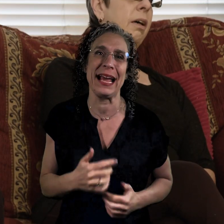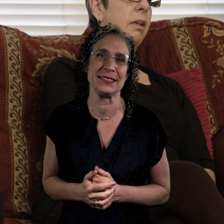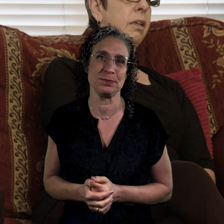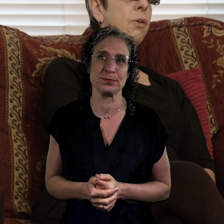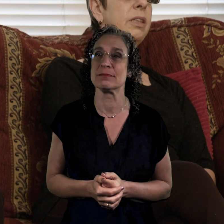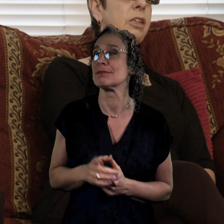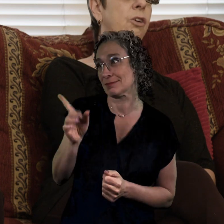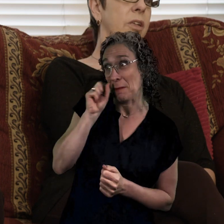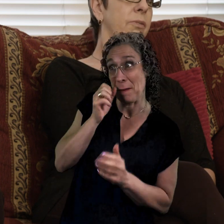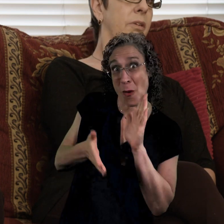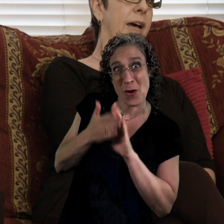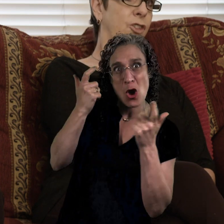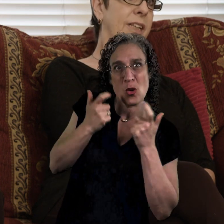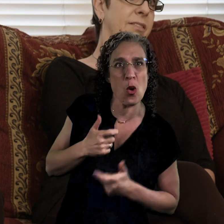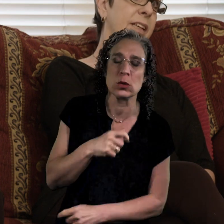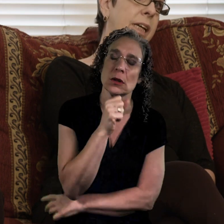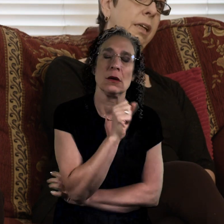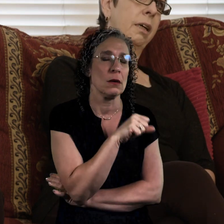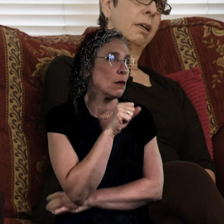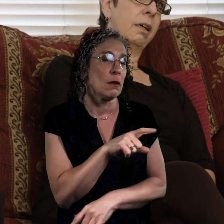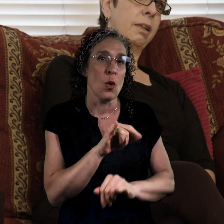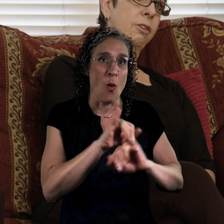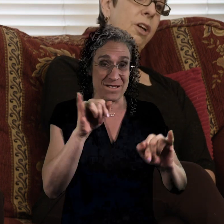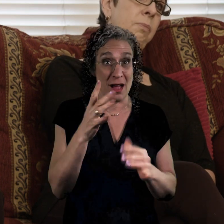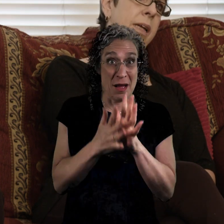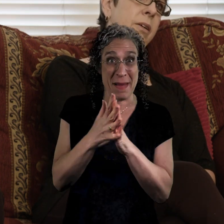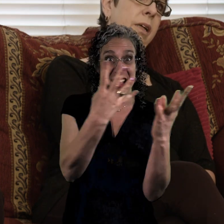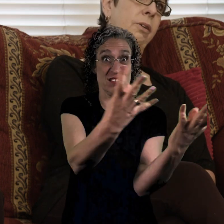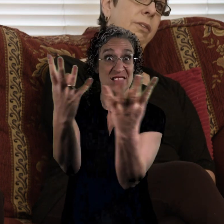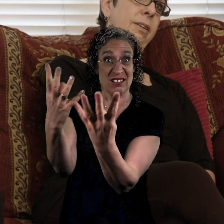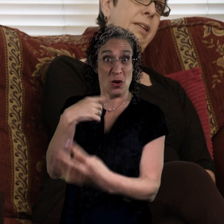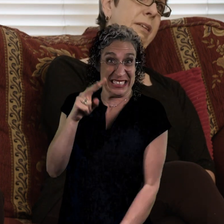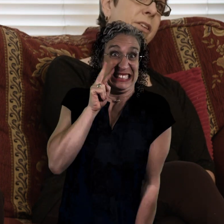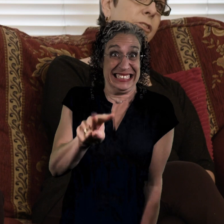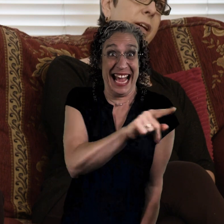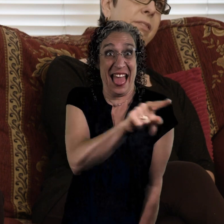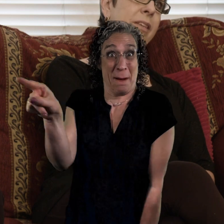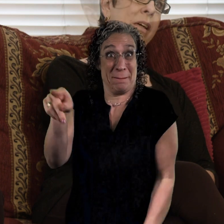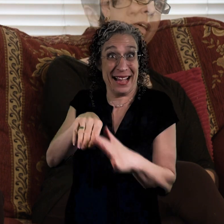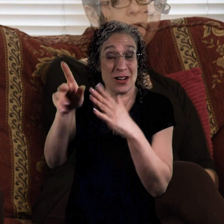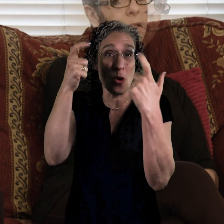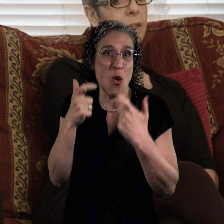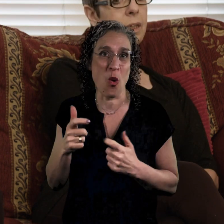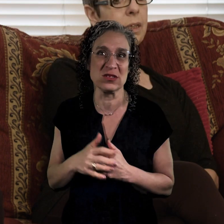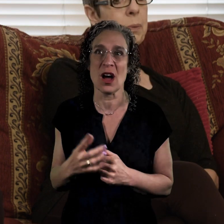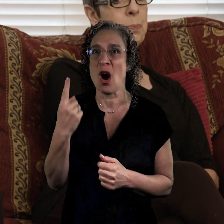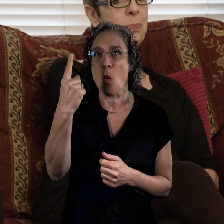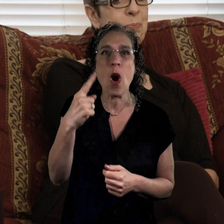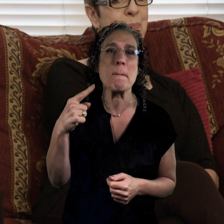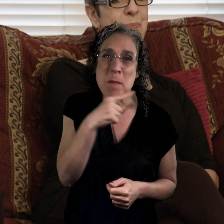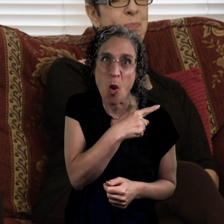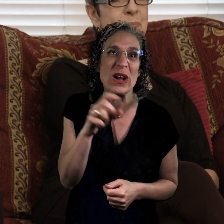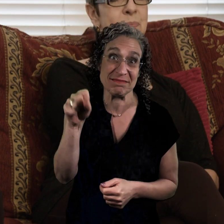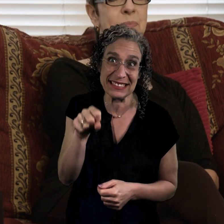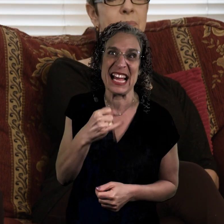worst, knowing that you're going to actually see these young men that did this to Chris. So one boy pleaded